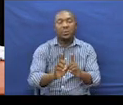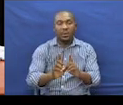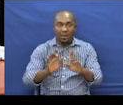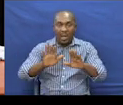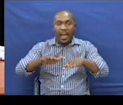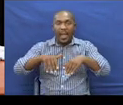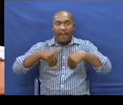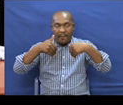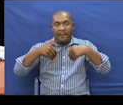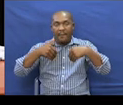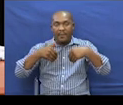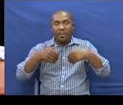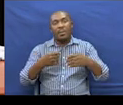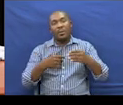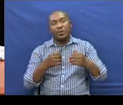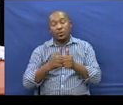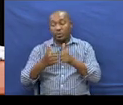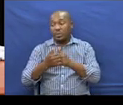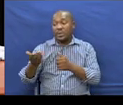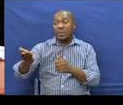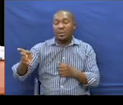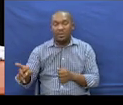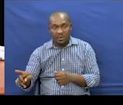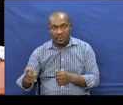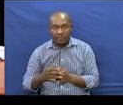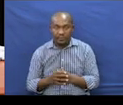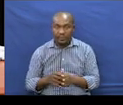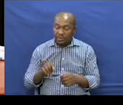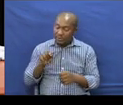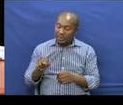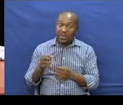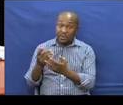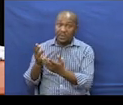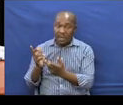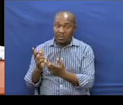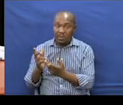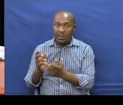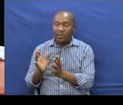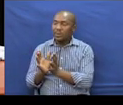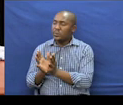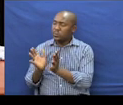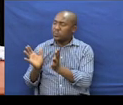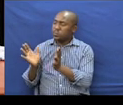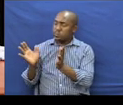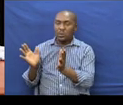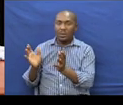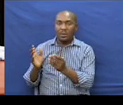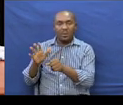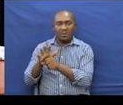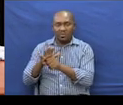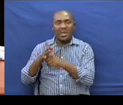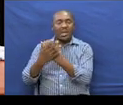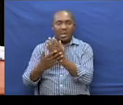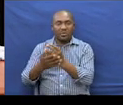of representative democracy. This type of democracy is widely now and commonly practiced in various